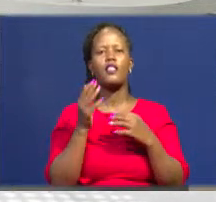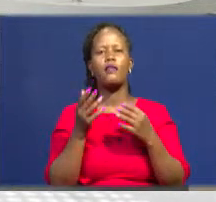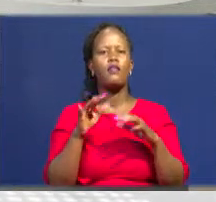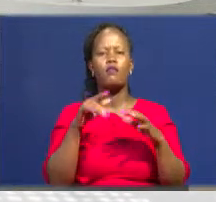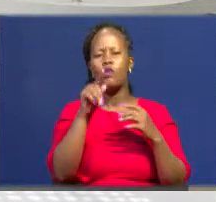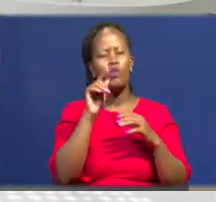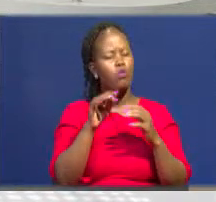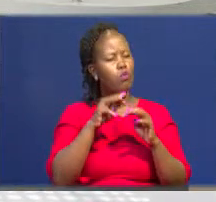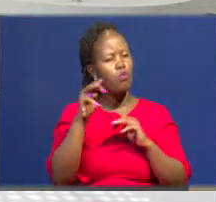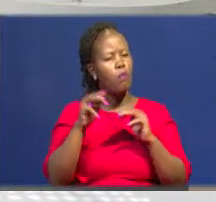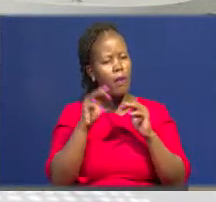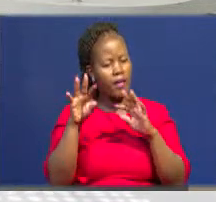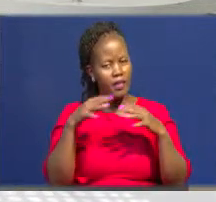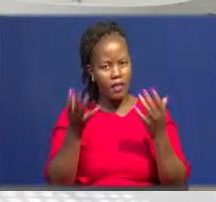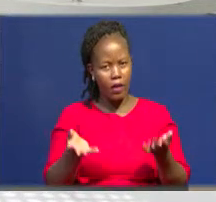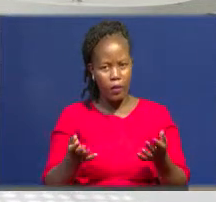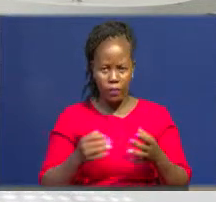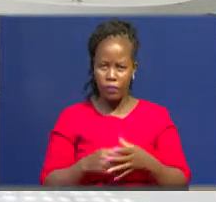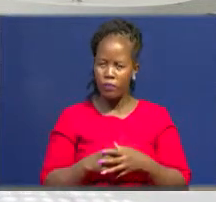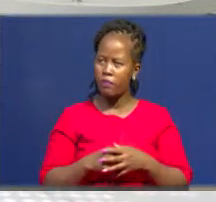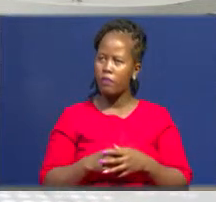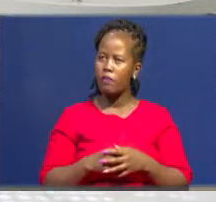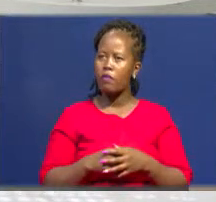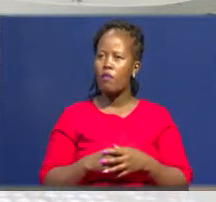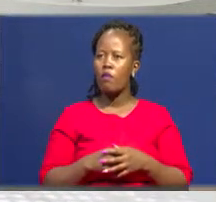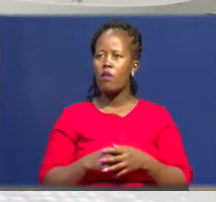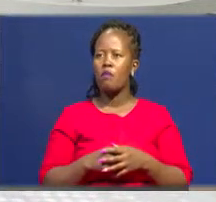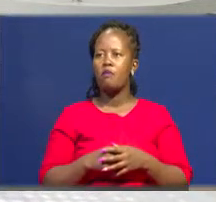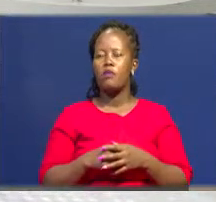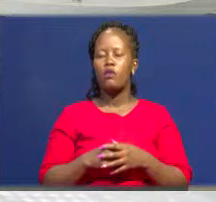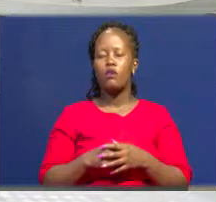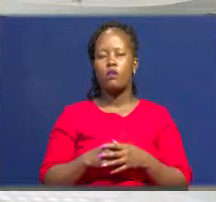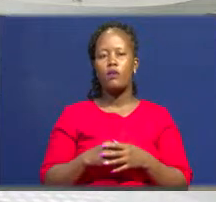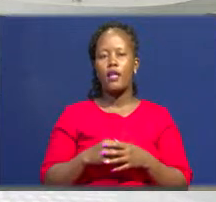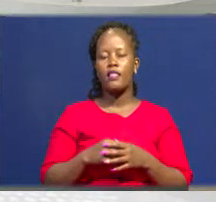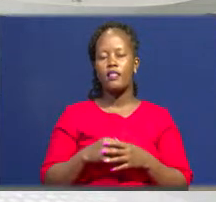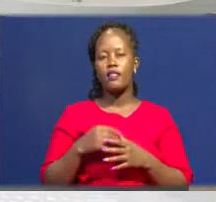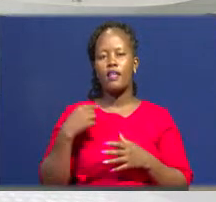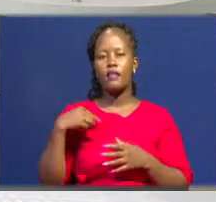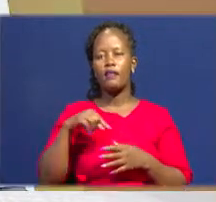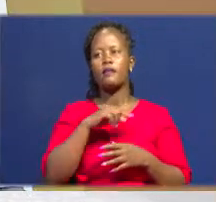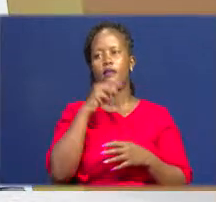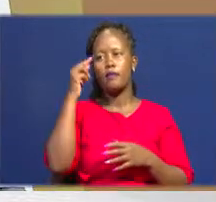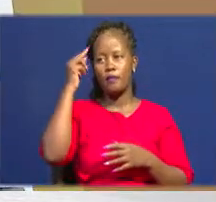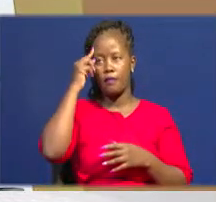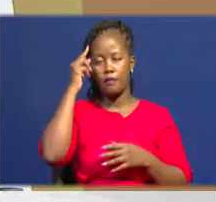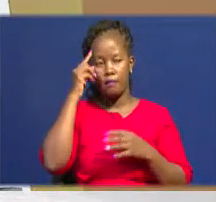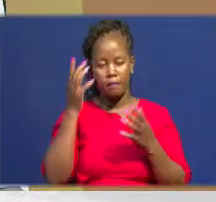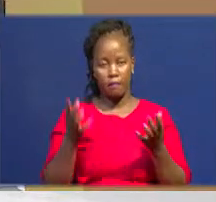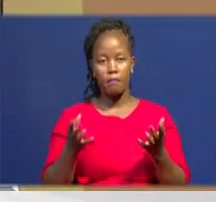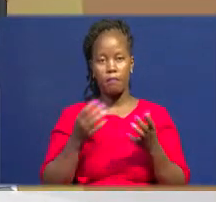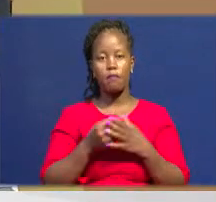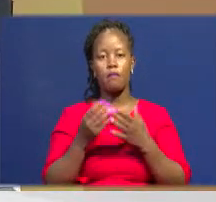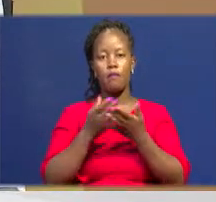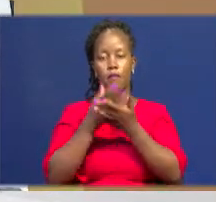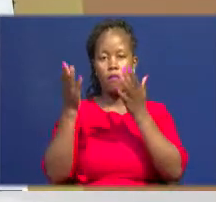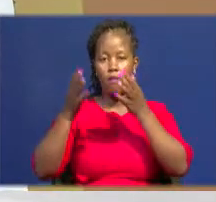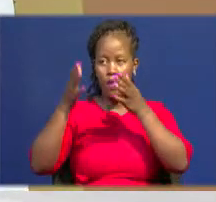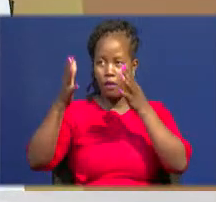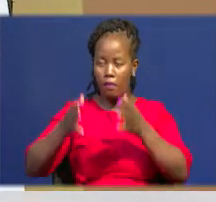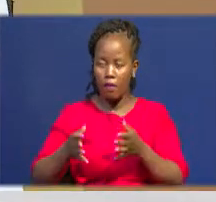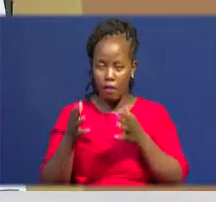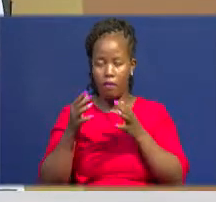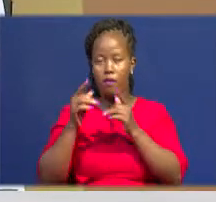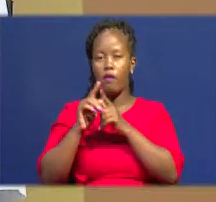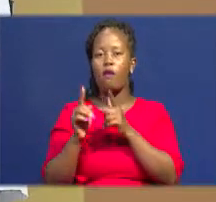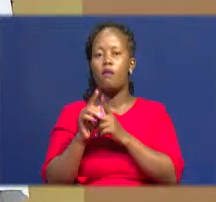do you manage that? It's a big challenge for us, and we have had those issues, eh? Because everybody with a big car is a